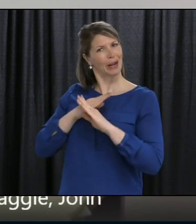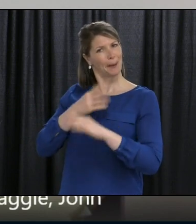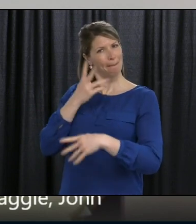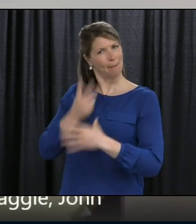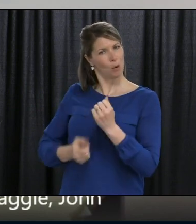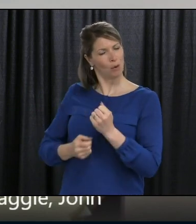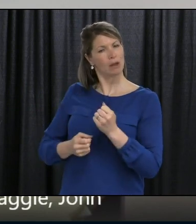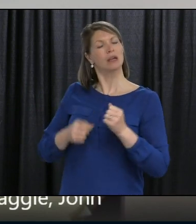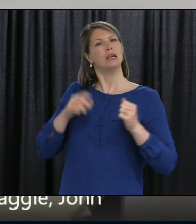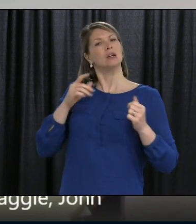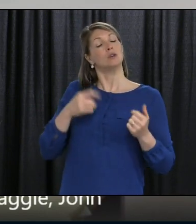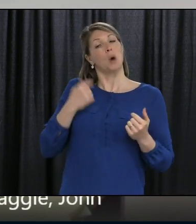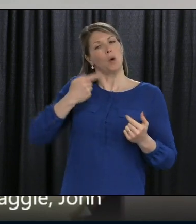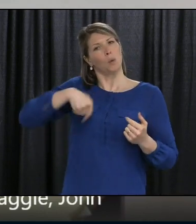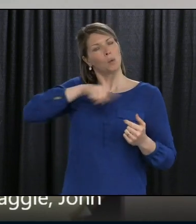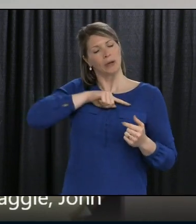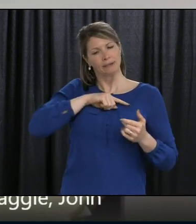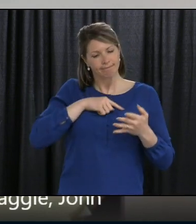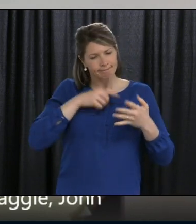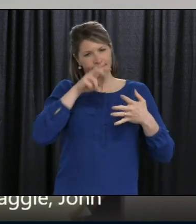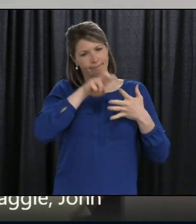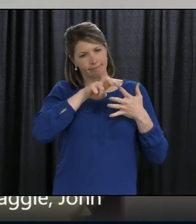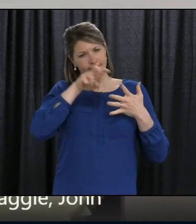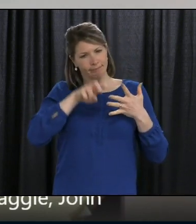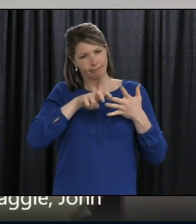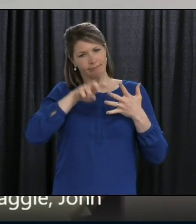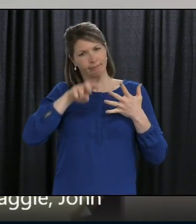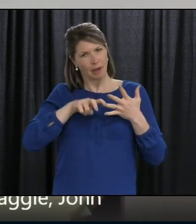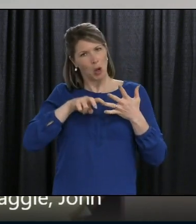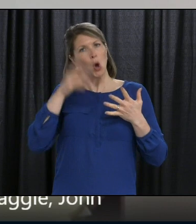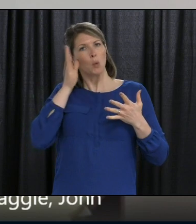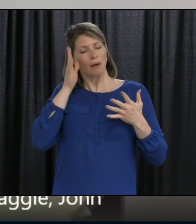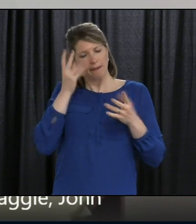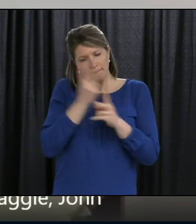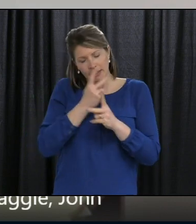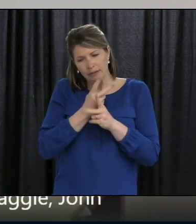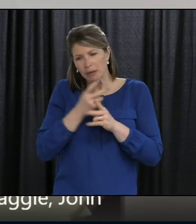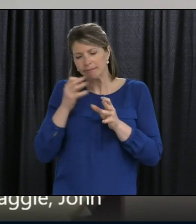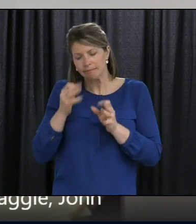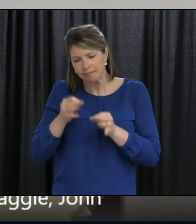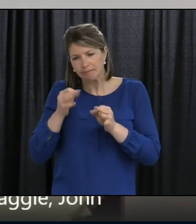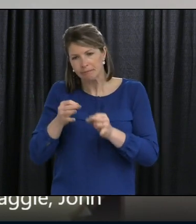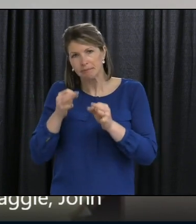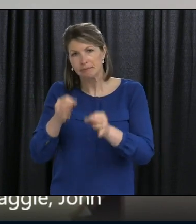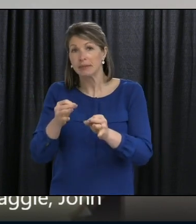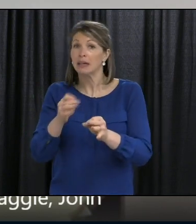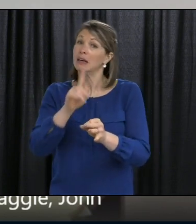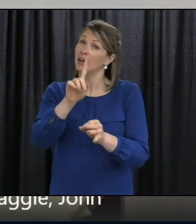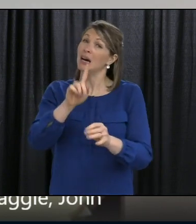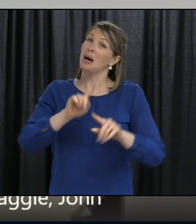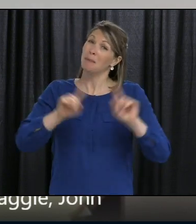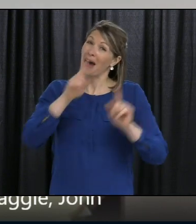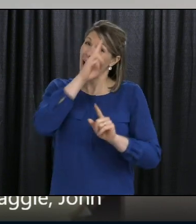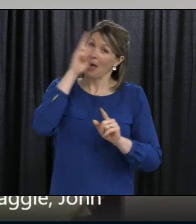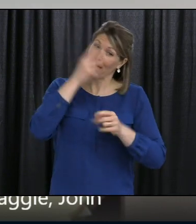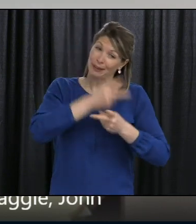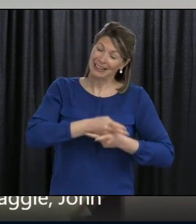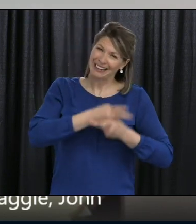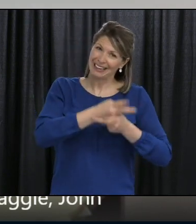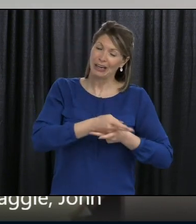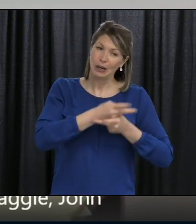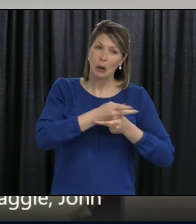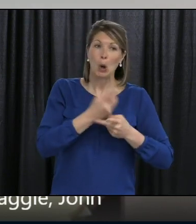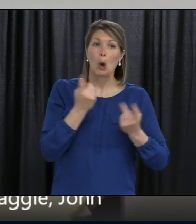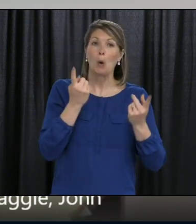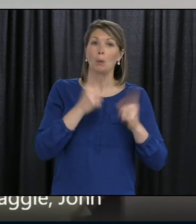for example. And certainly when it comes to long-term care, where our most vulnerable citizens are, that may be quite